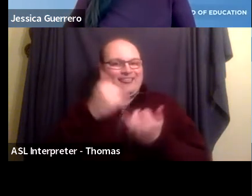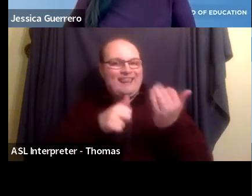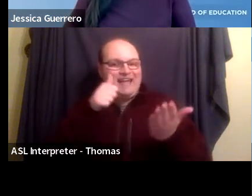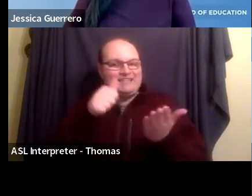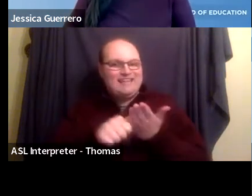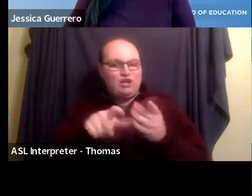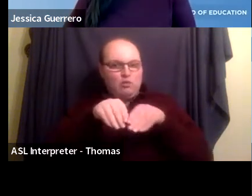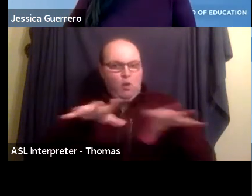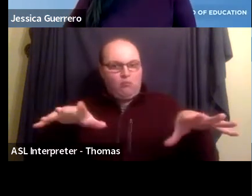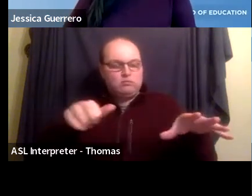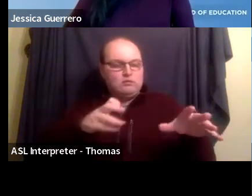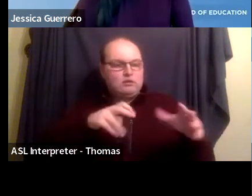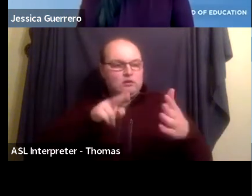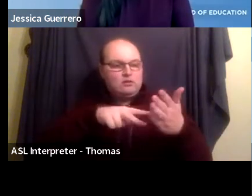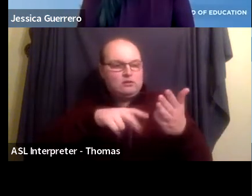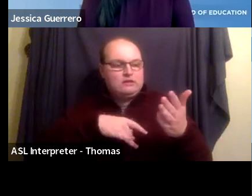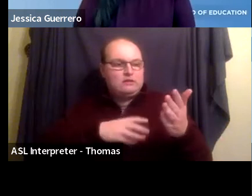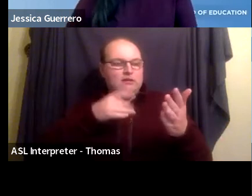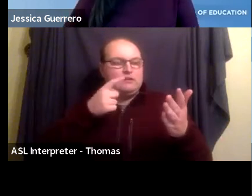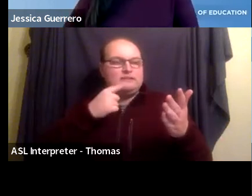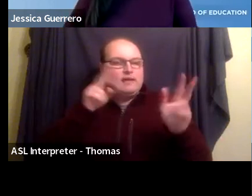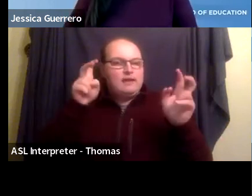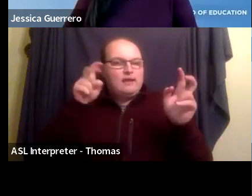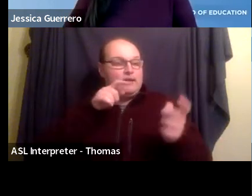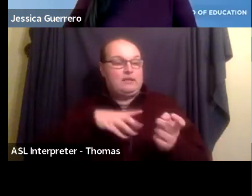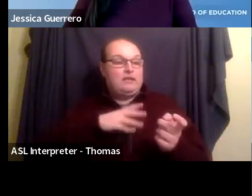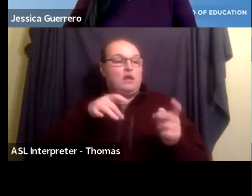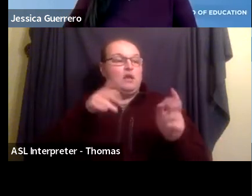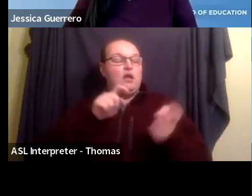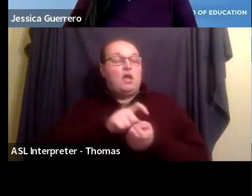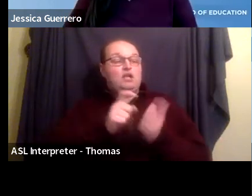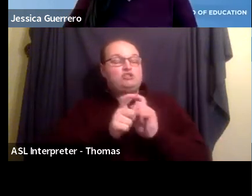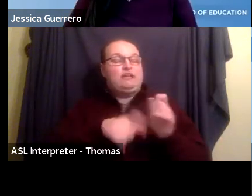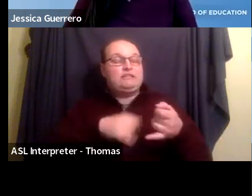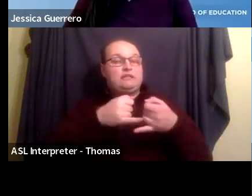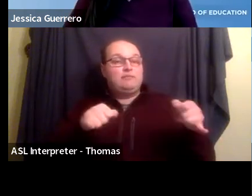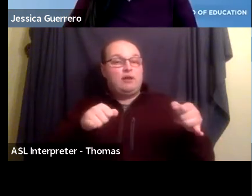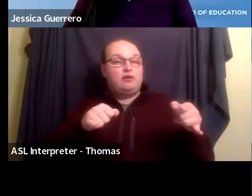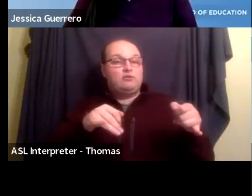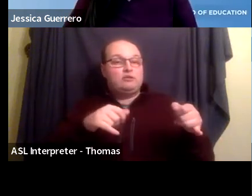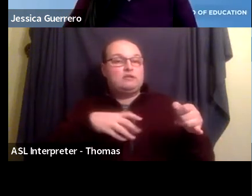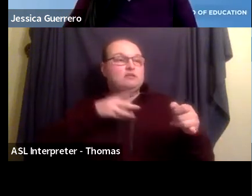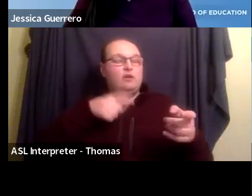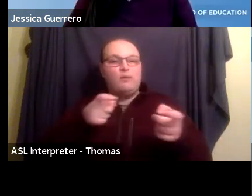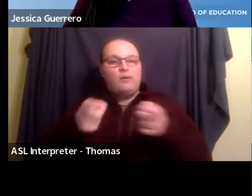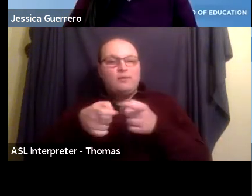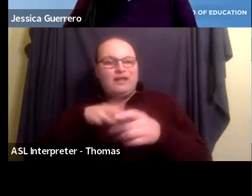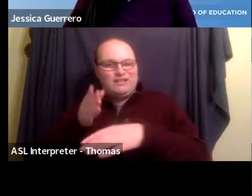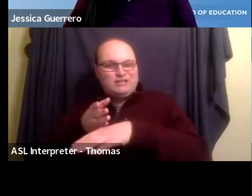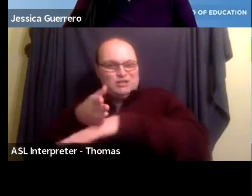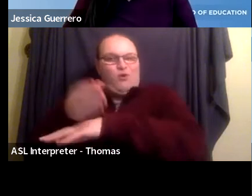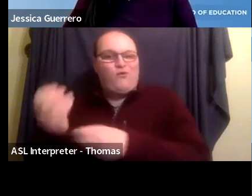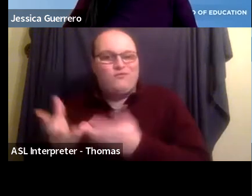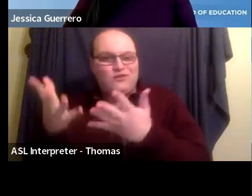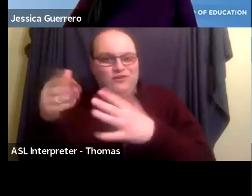saying, by adjusting the boundaries, we will address severe overcrowding in the northern part of